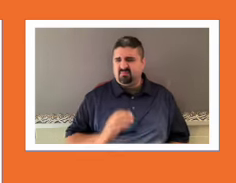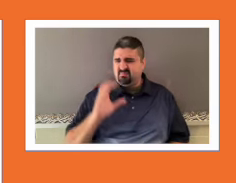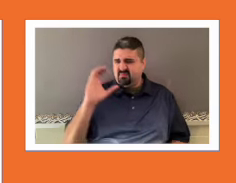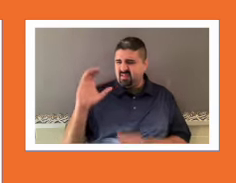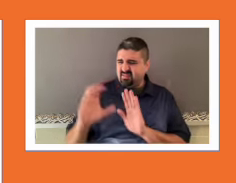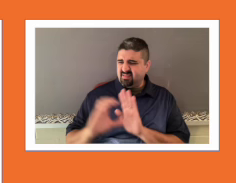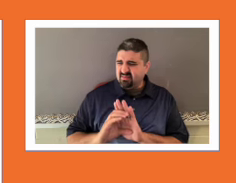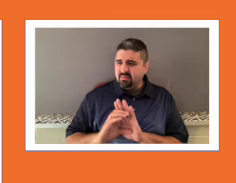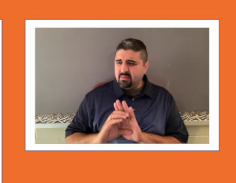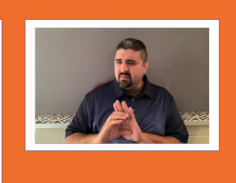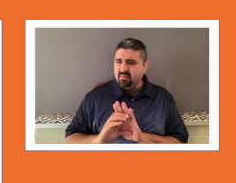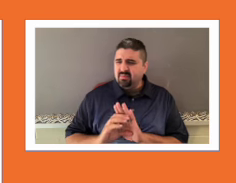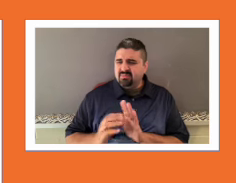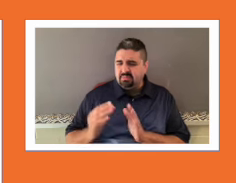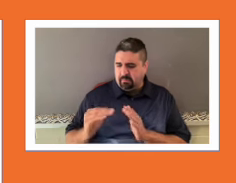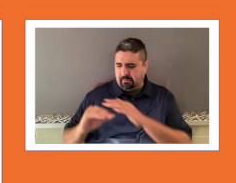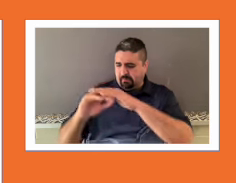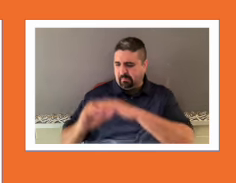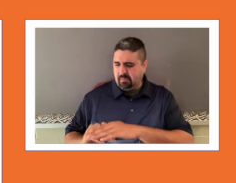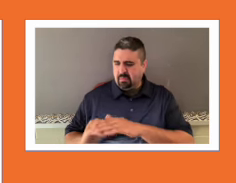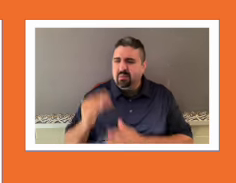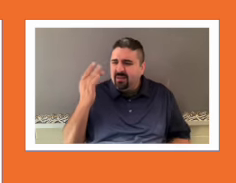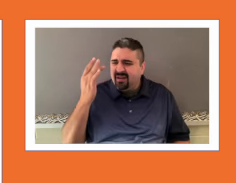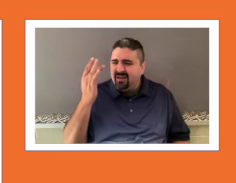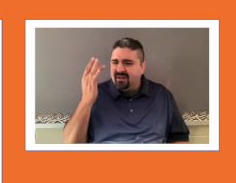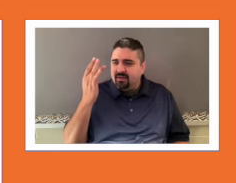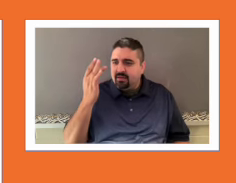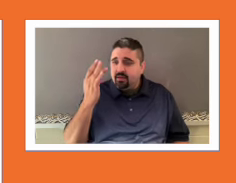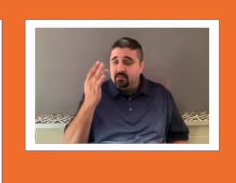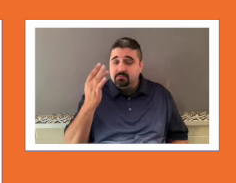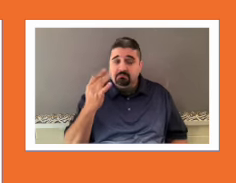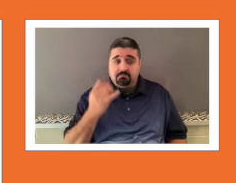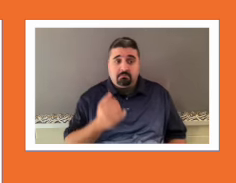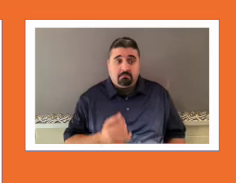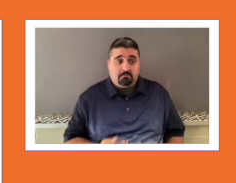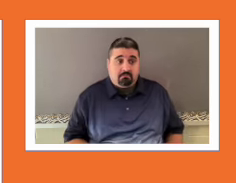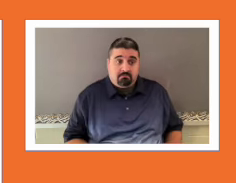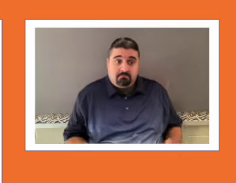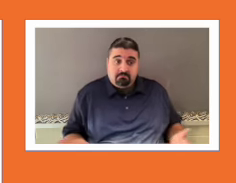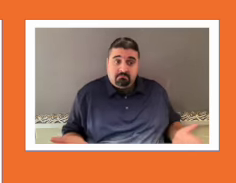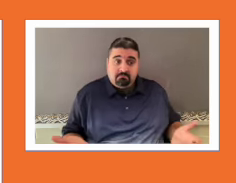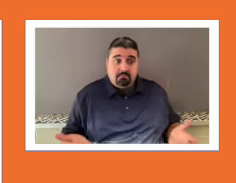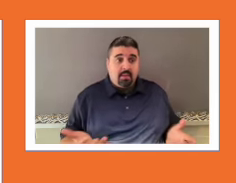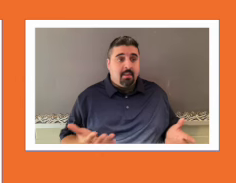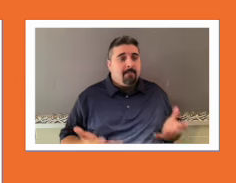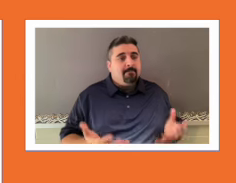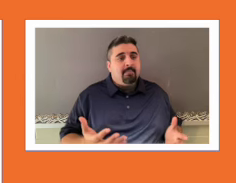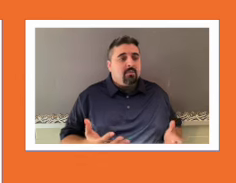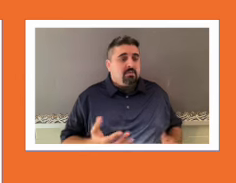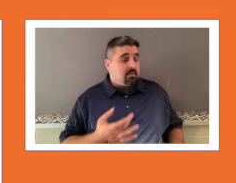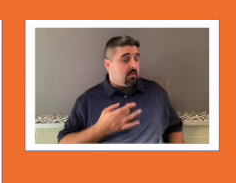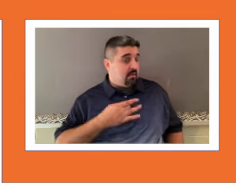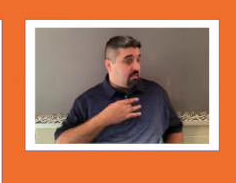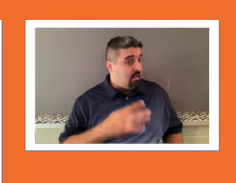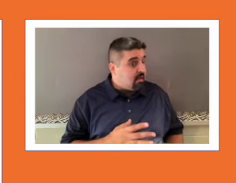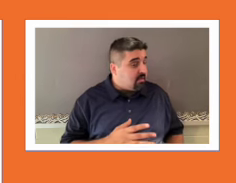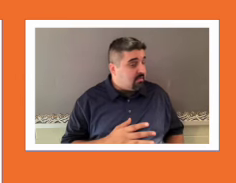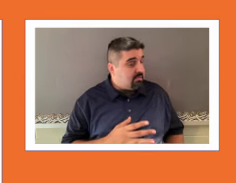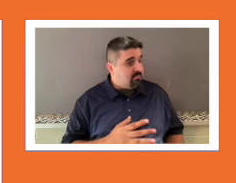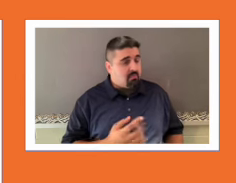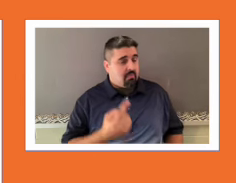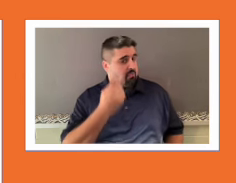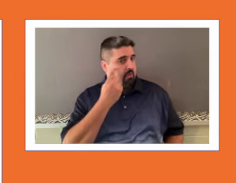Maybe he didn't like it, I said. Maybe it wasn't a good picture of him. I never thought of